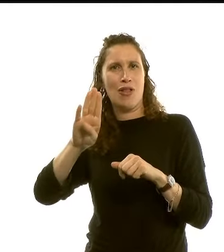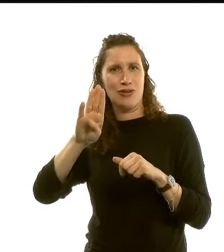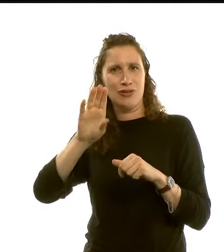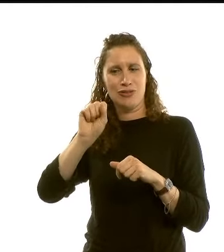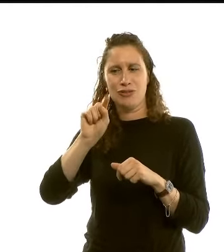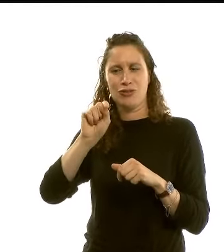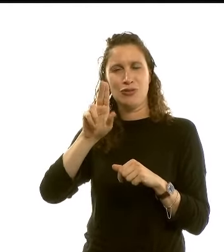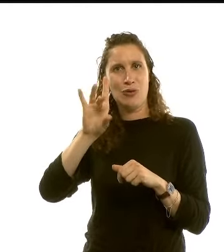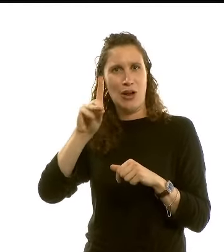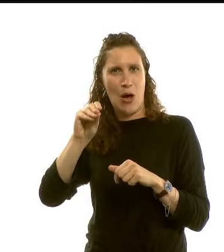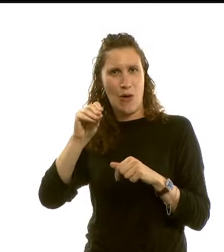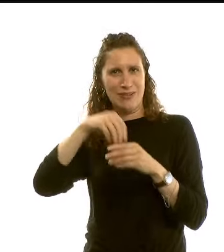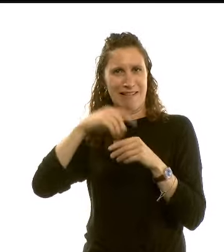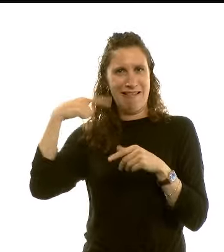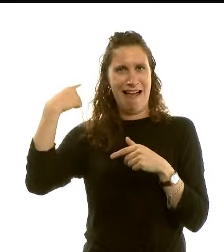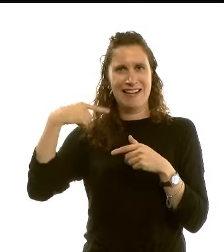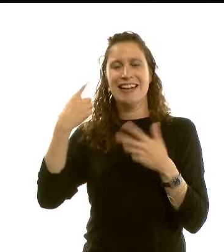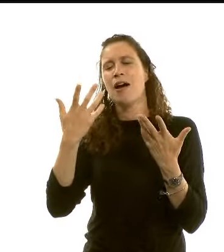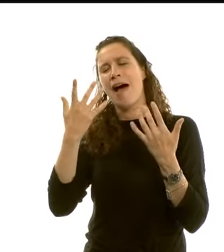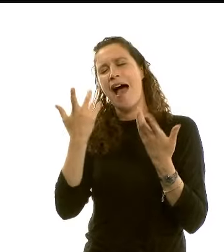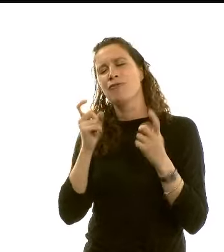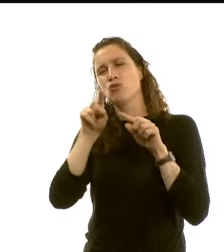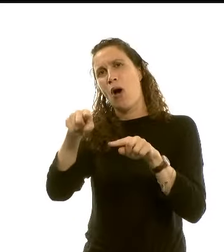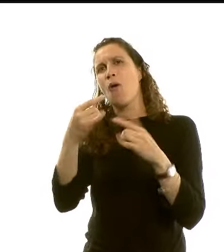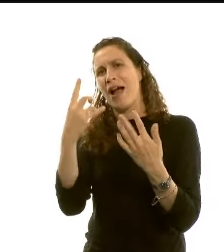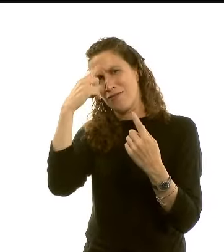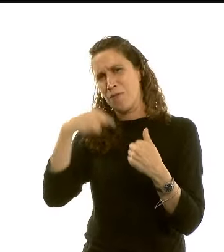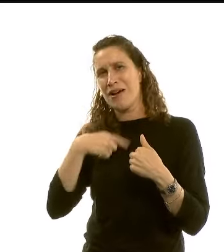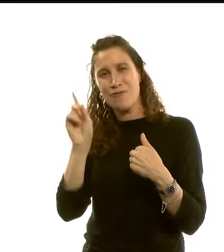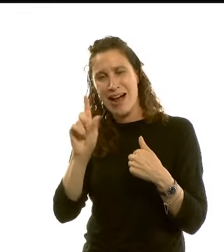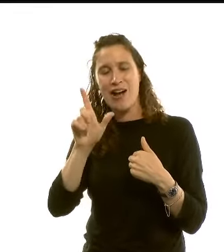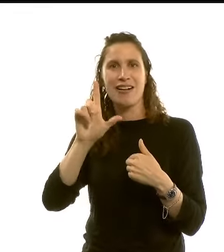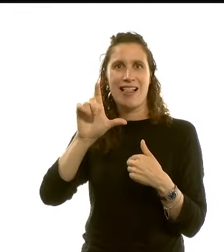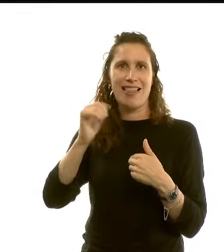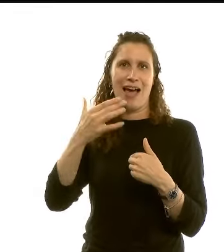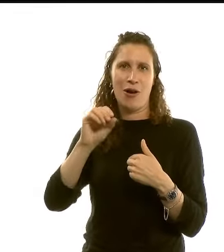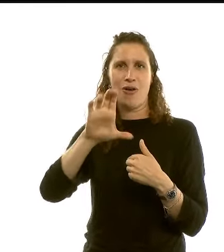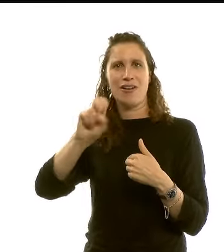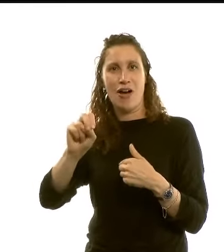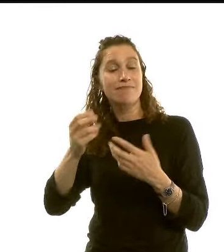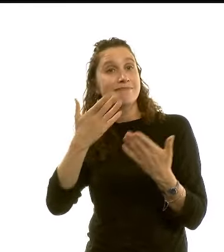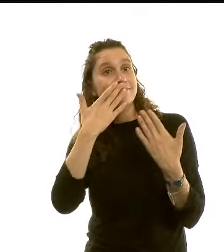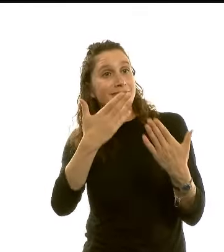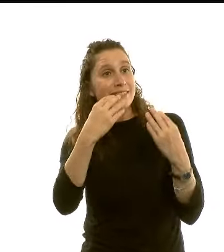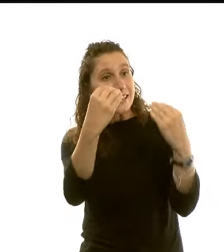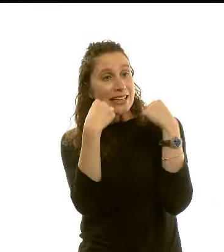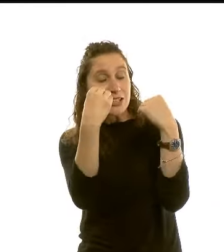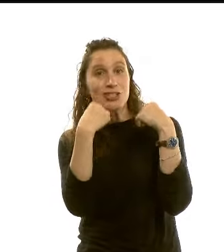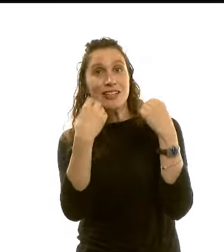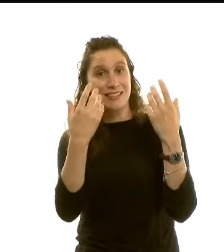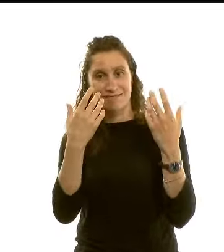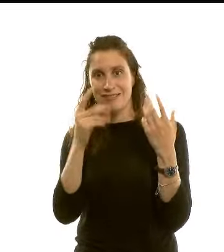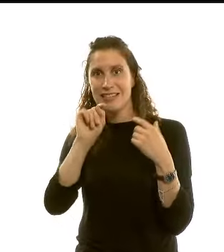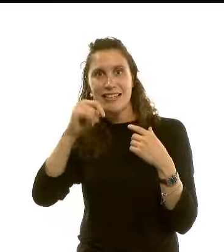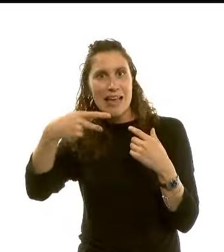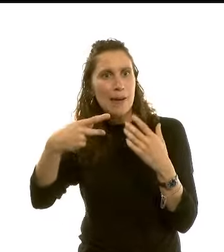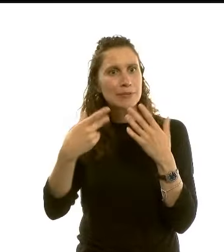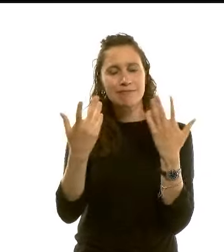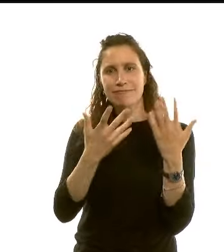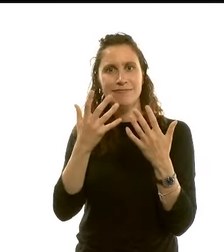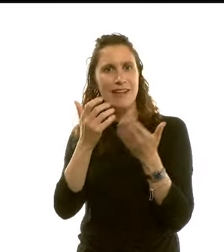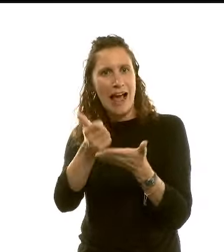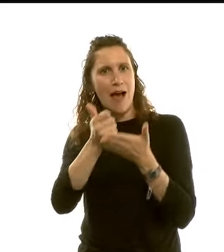London, but I really gotta go now. They're waiting for me at the LegoCon. Oh, okay. Well, thank you so much for teaching me all these tips and tricks and for helping me